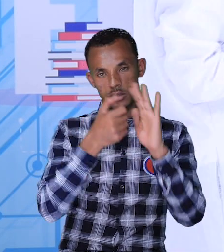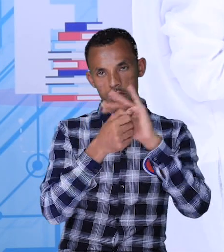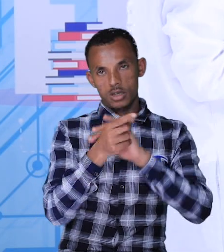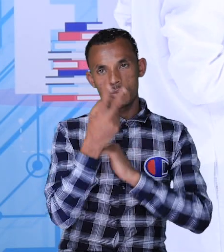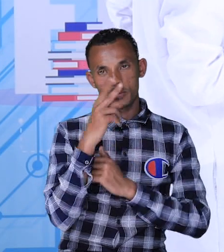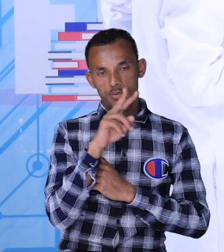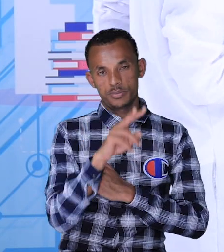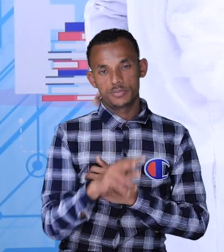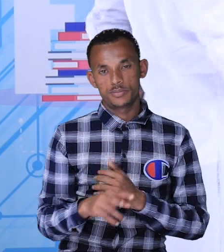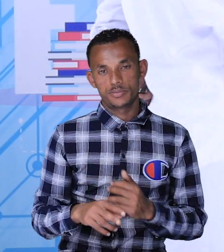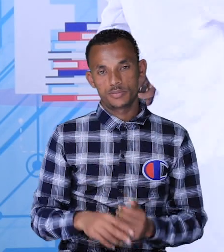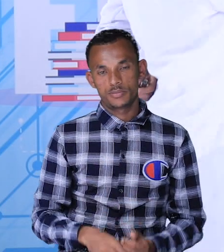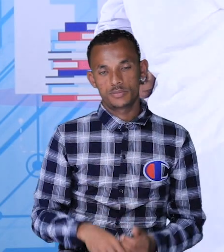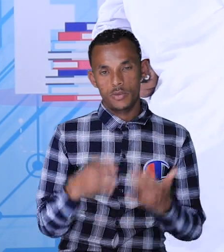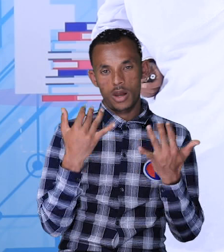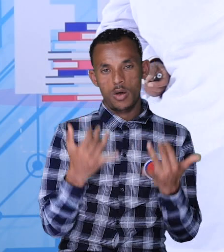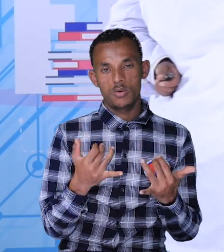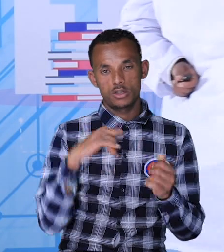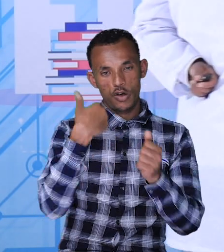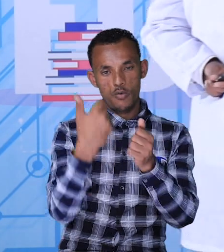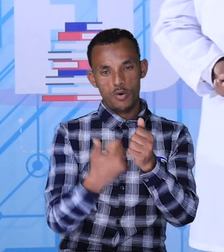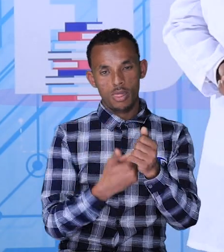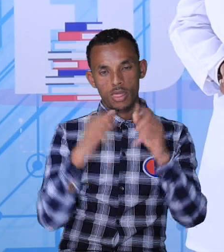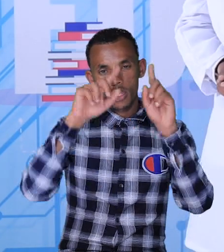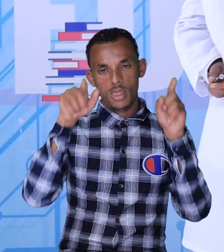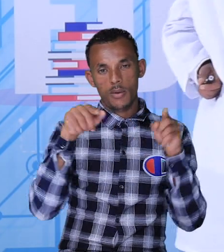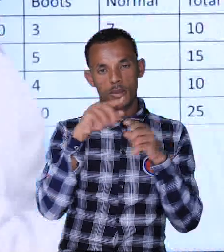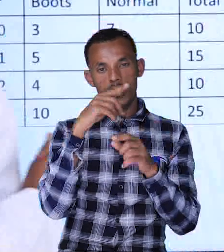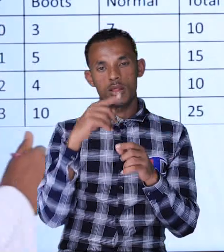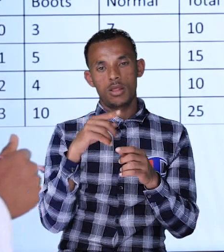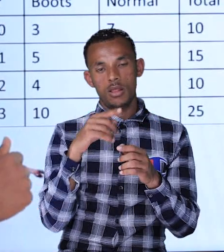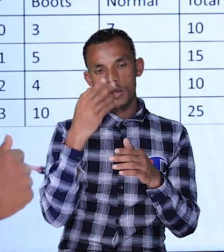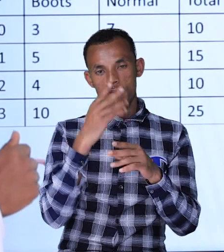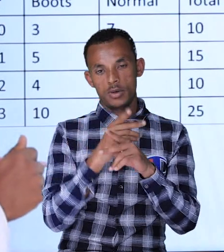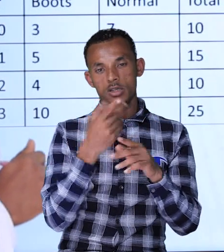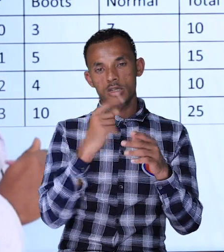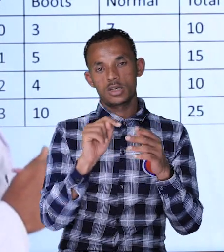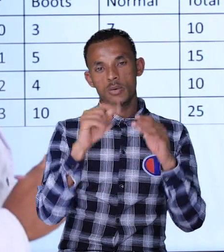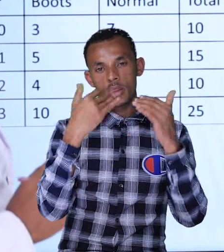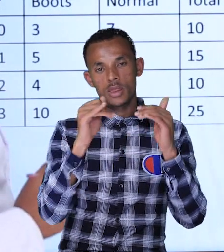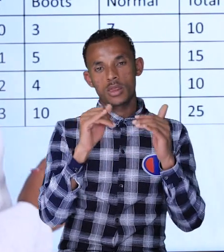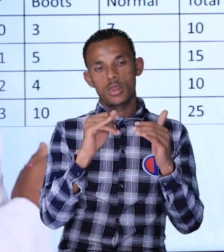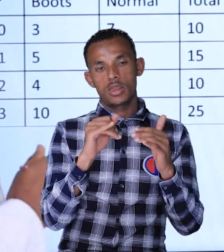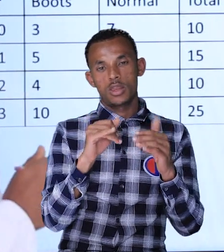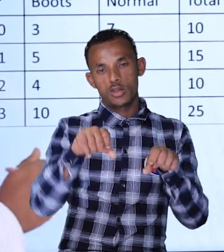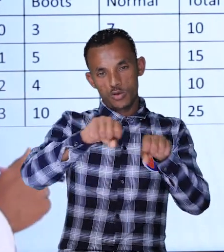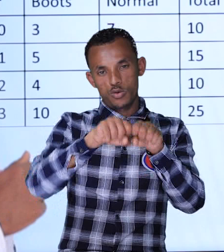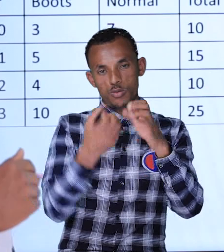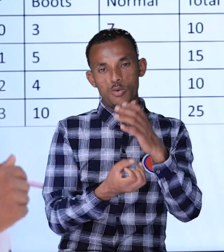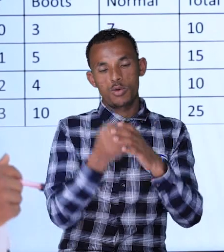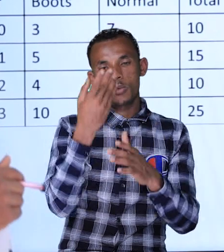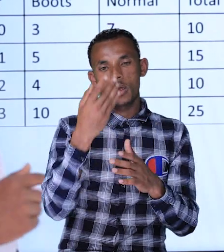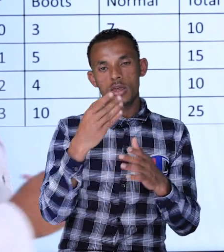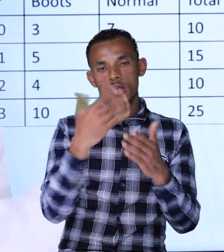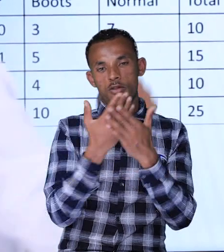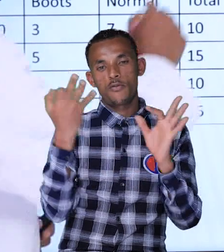through example. Now, the following table depicts the types and the amount of pair of shoes produced by a